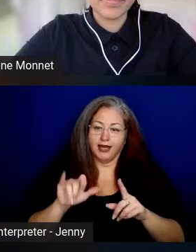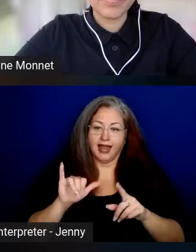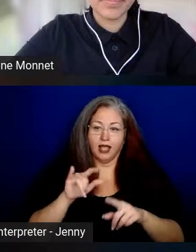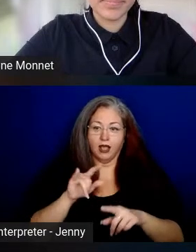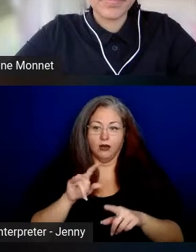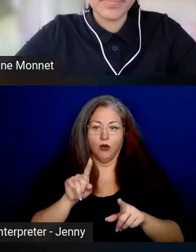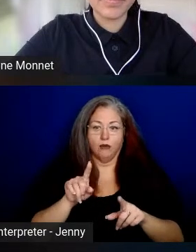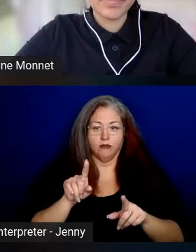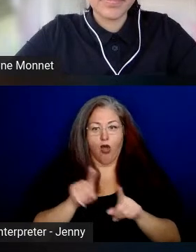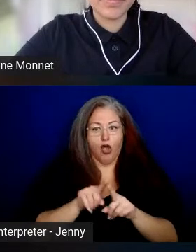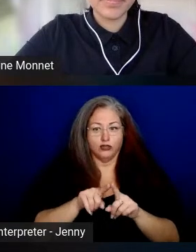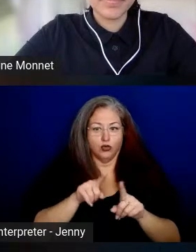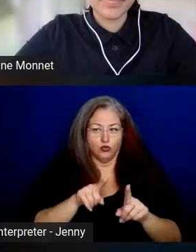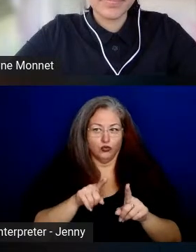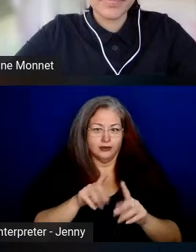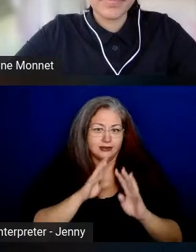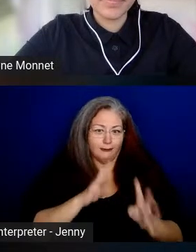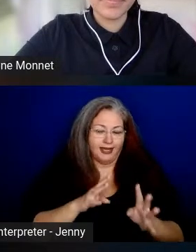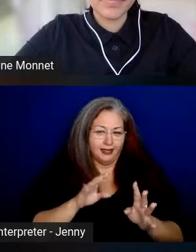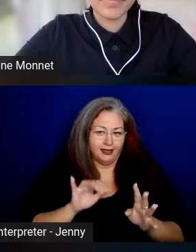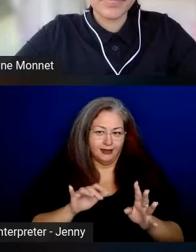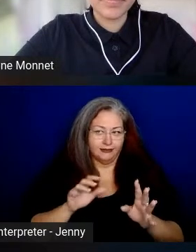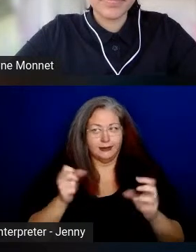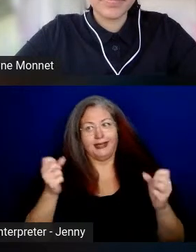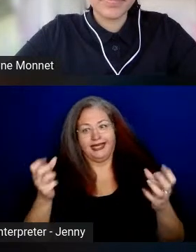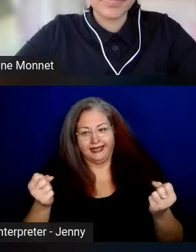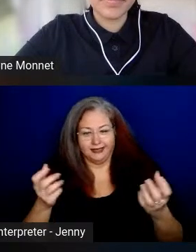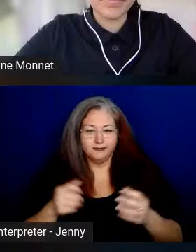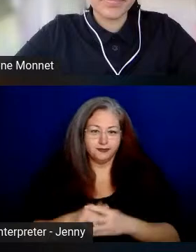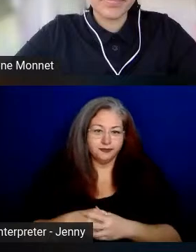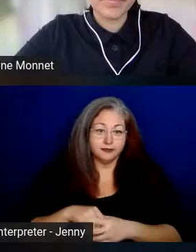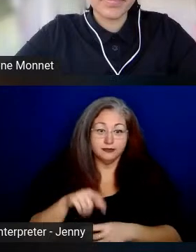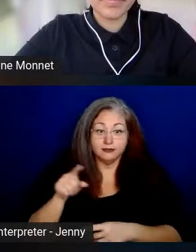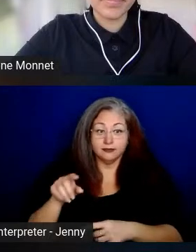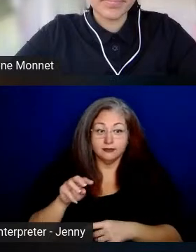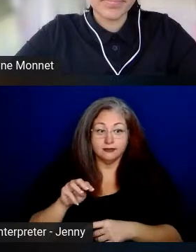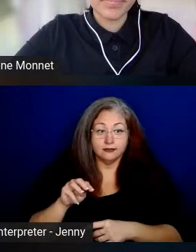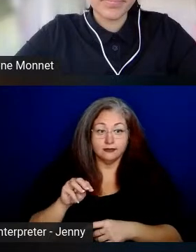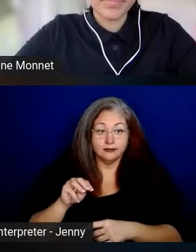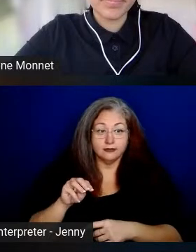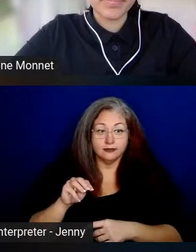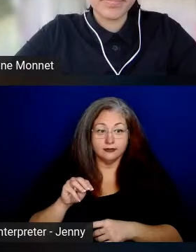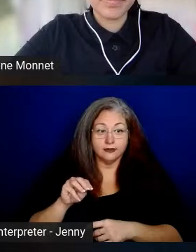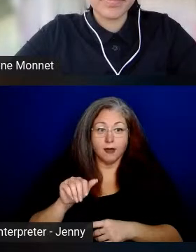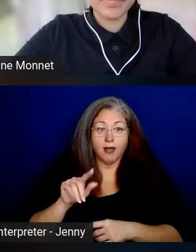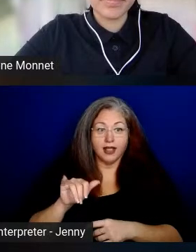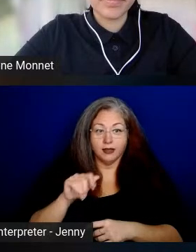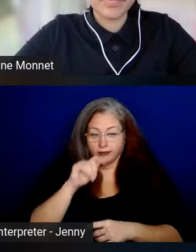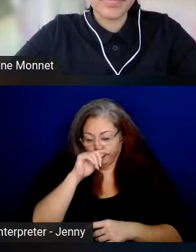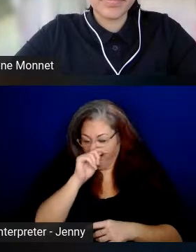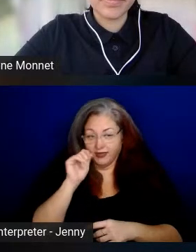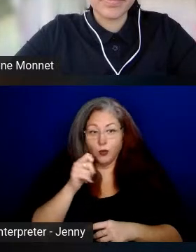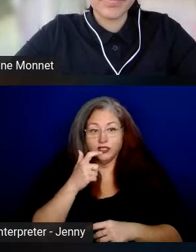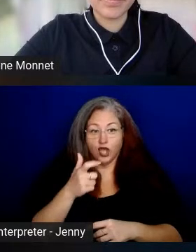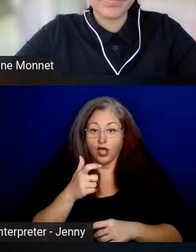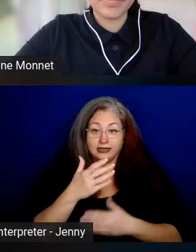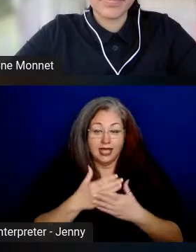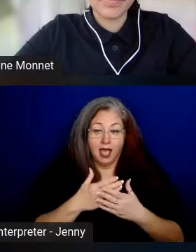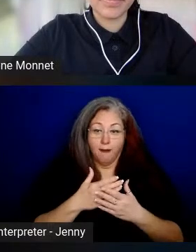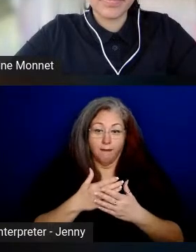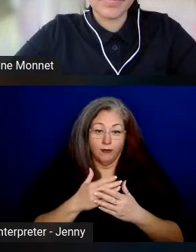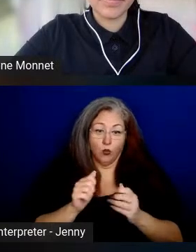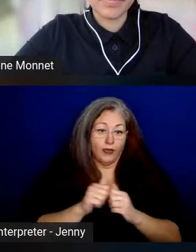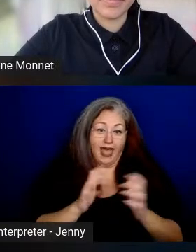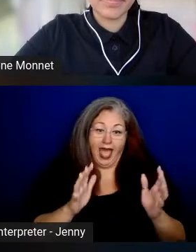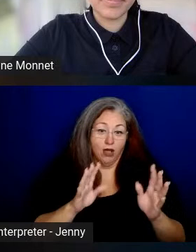speaking. So, Amalia? Yeah, we've shown films with no dialogue at mother tongue. We've